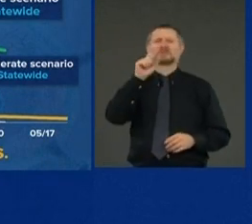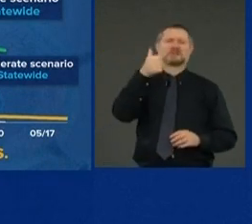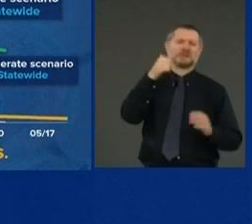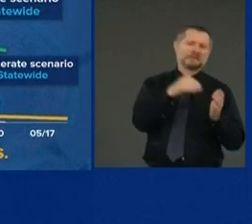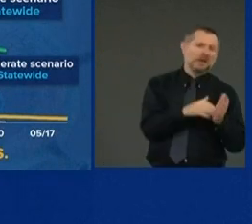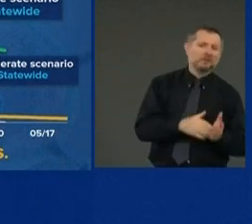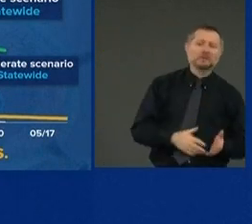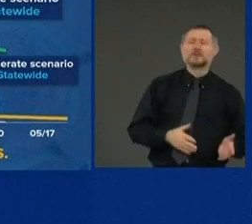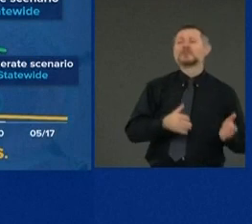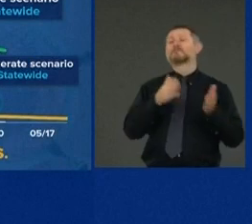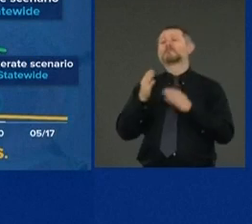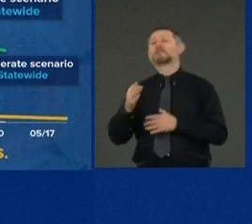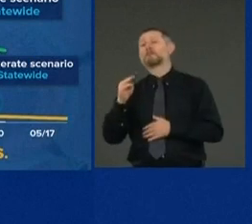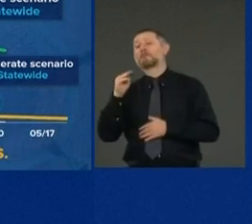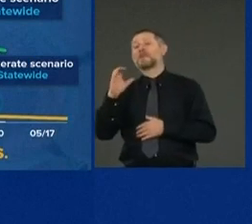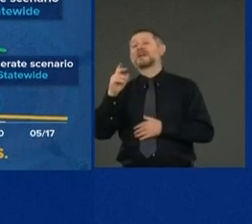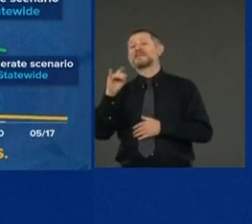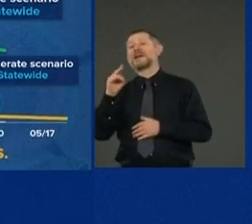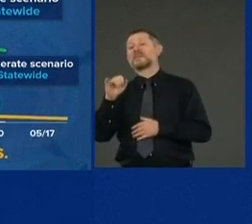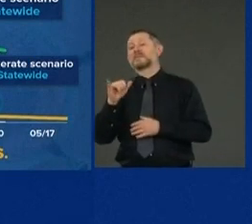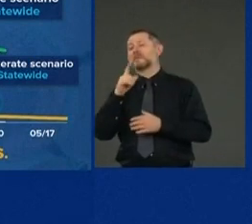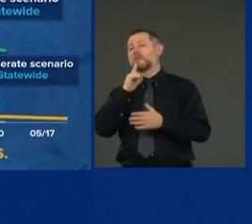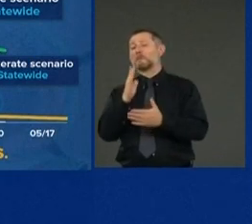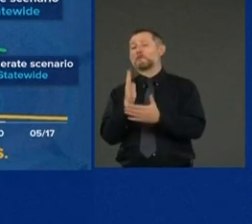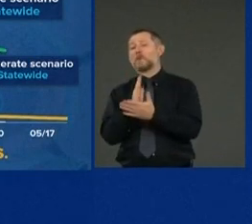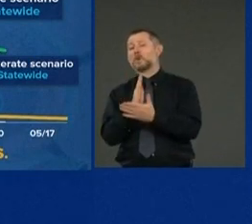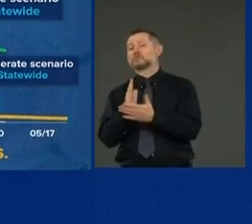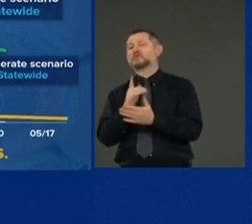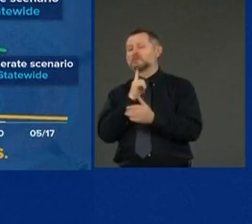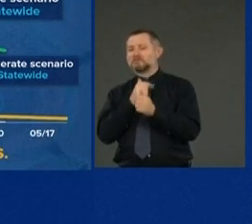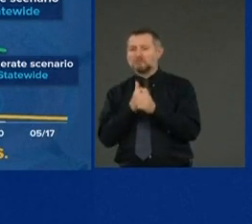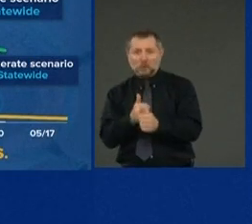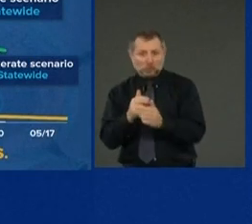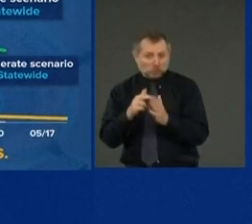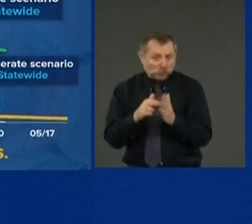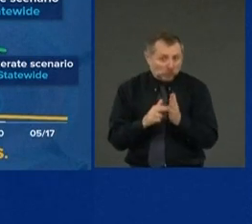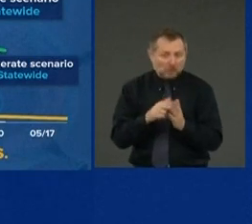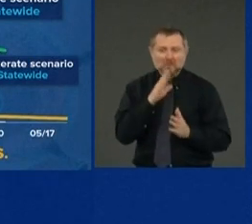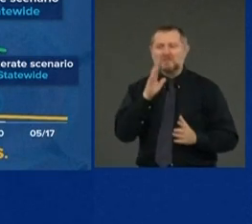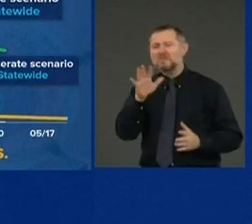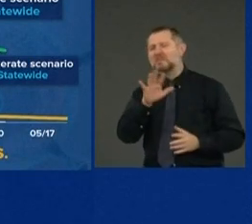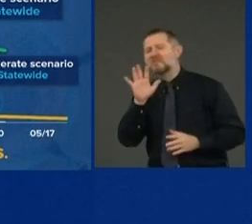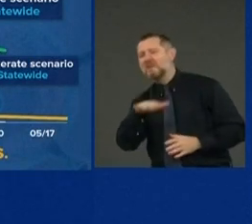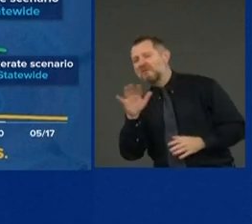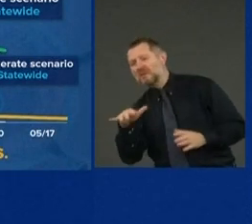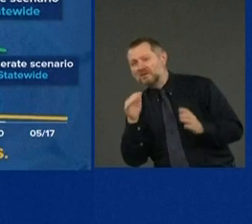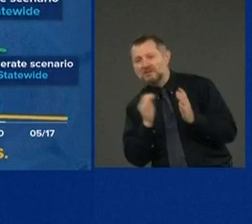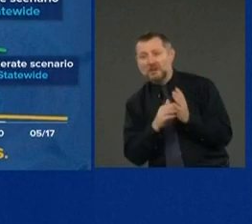55,000. What actually happened? 18,000.